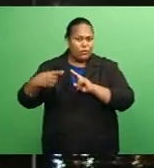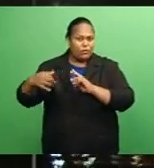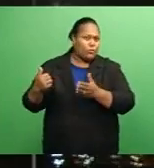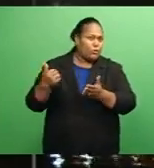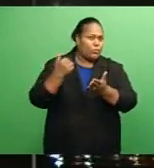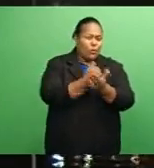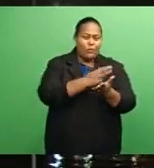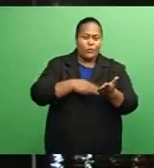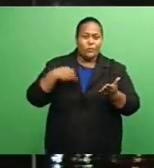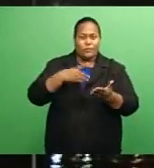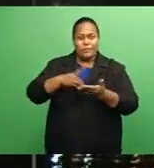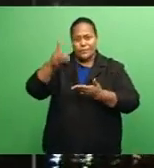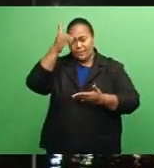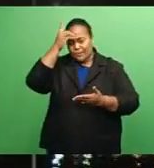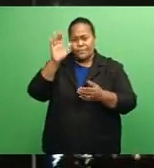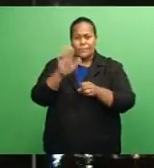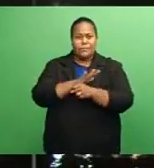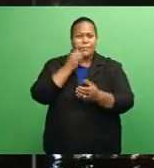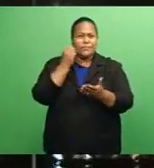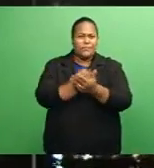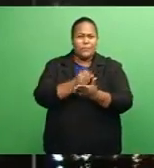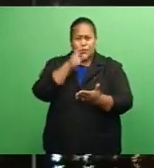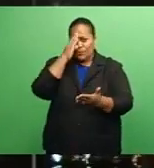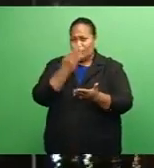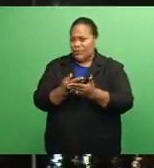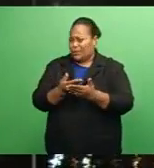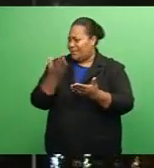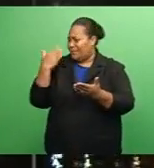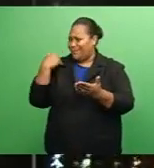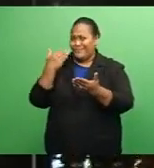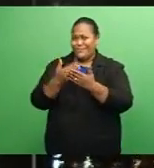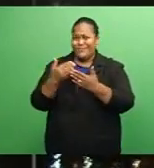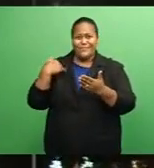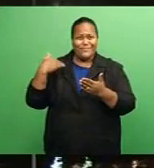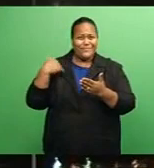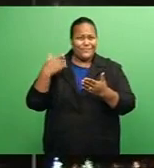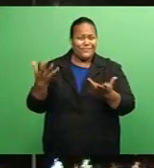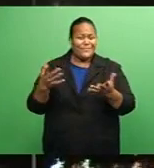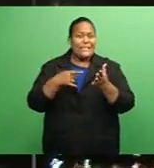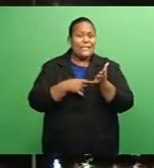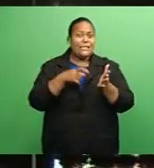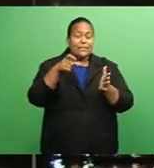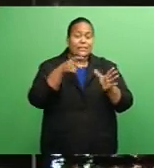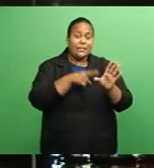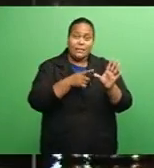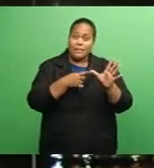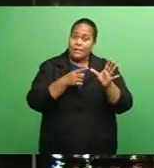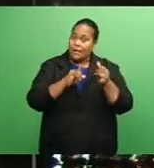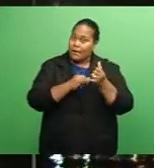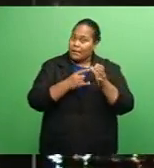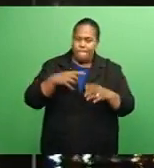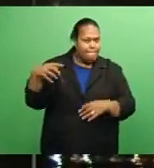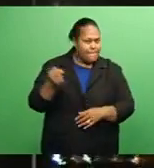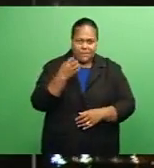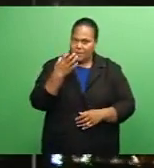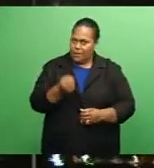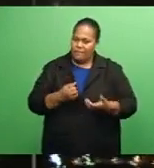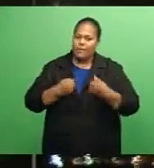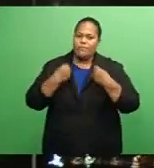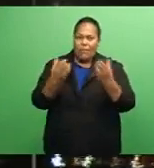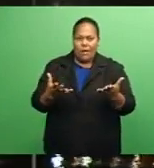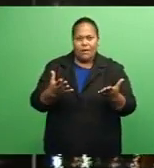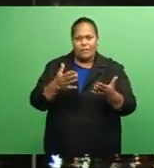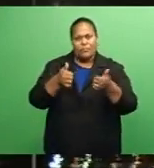Education to ensure that students recently affected by TC Yasa enjoy their right to a good education.